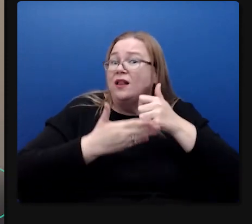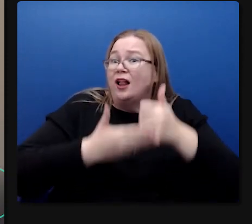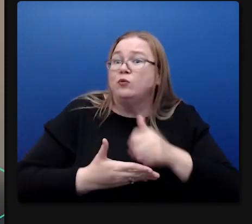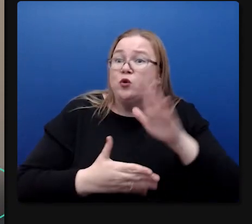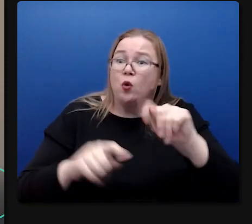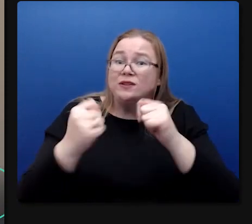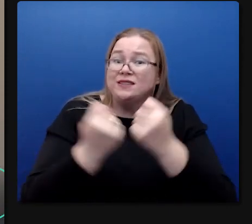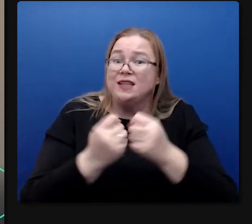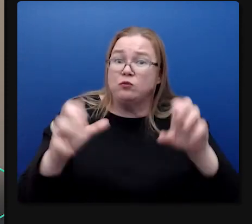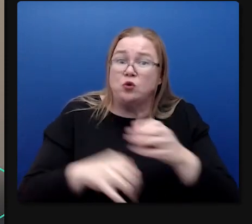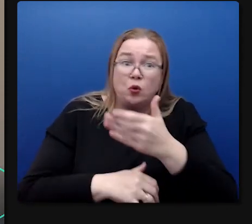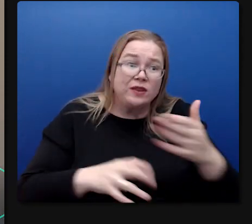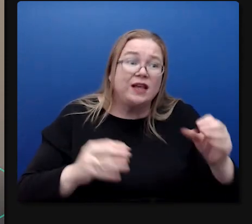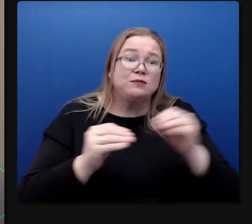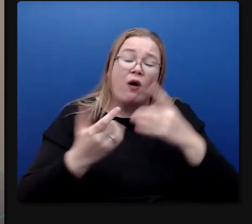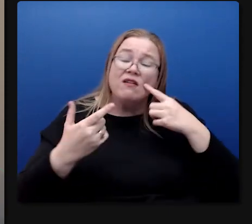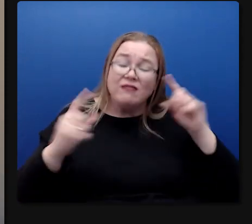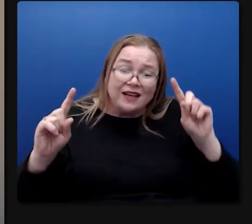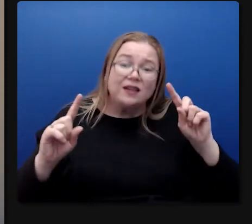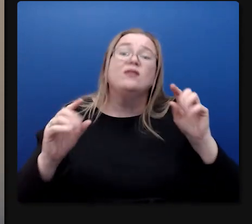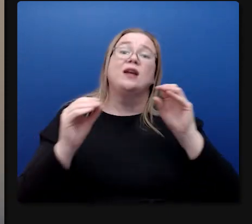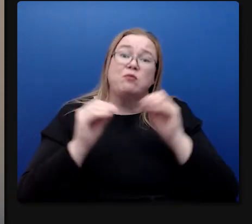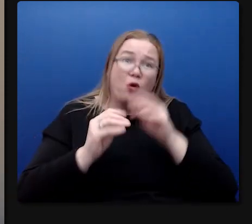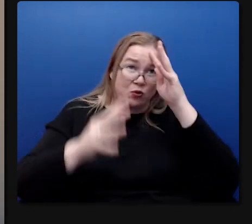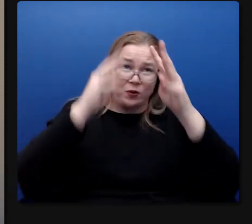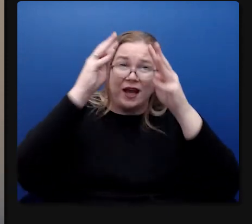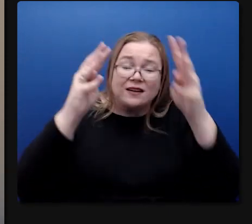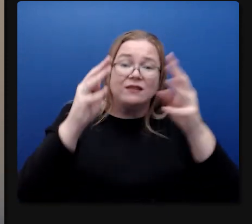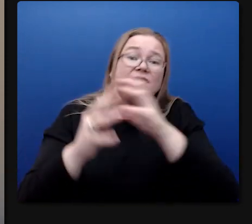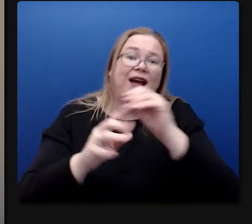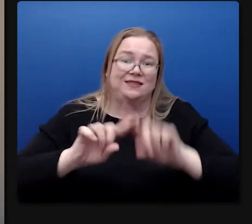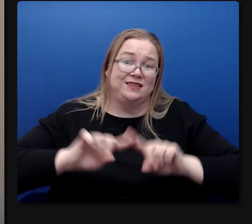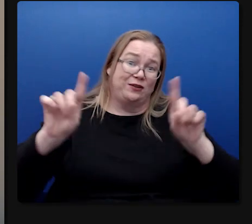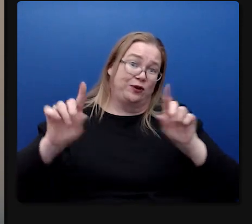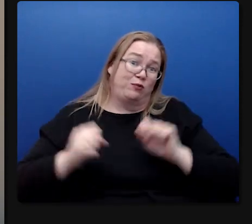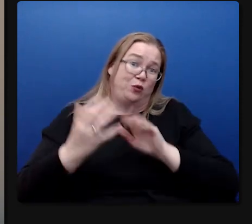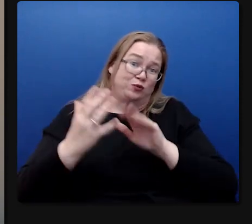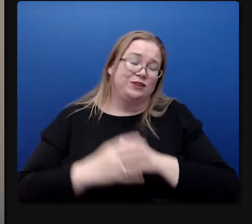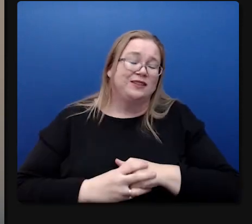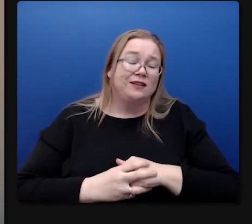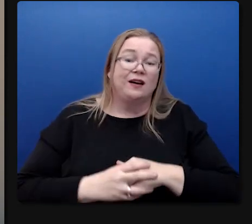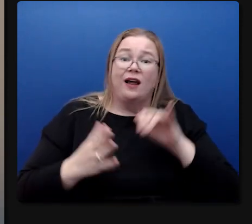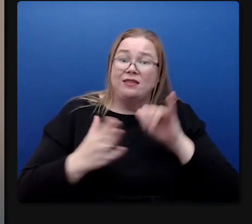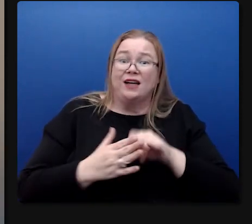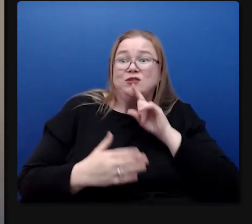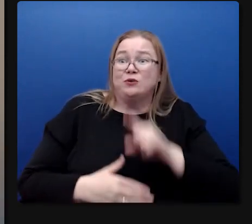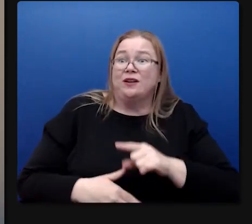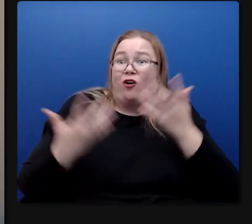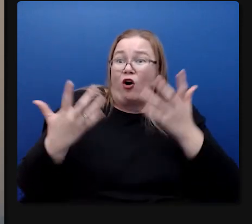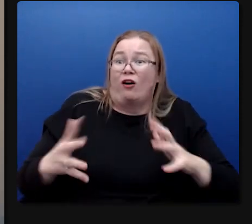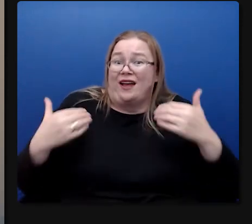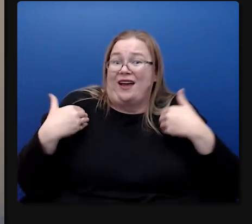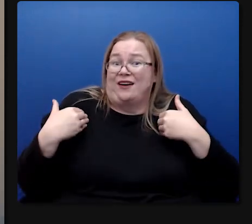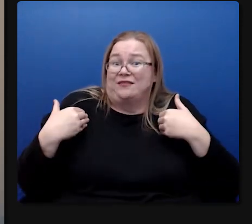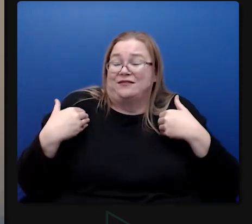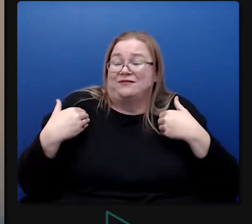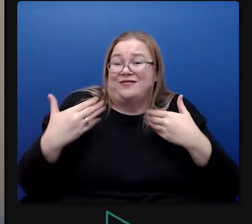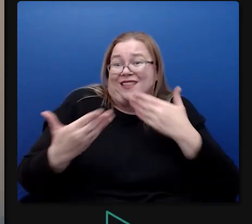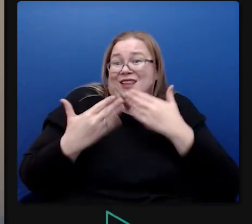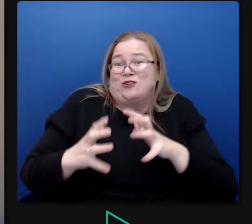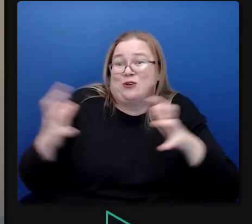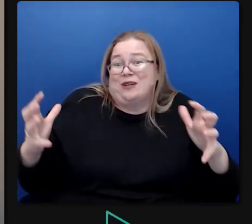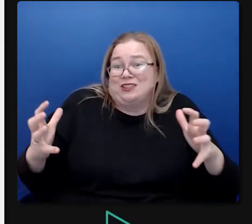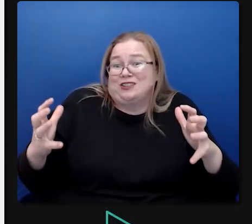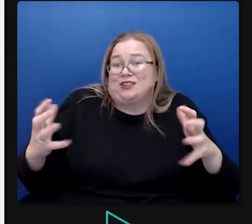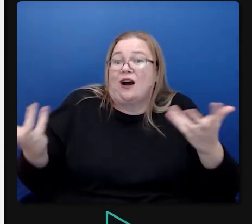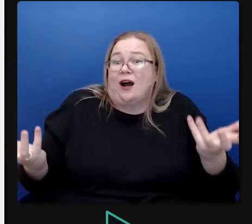you and your team do things more effectively and more creatively and differently. And that's really all I've got. Thanks